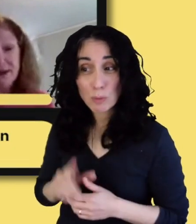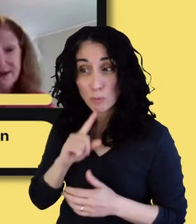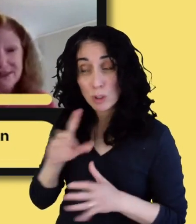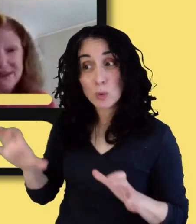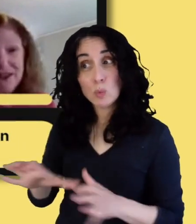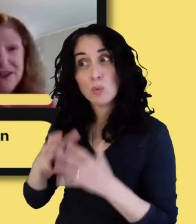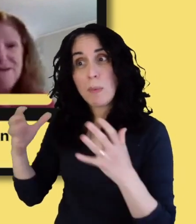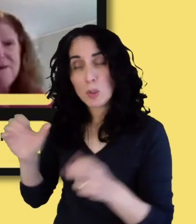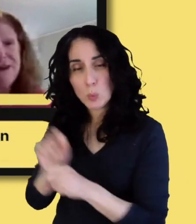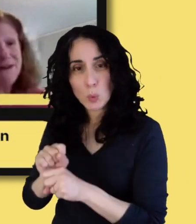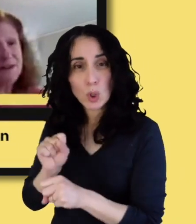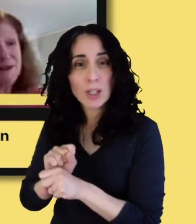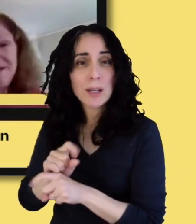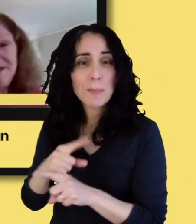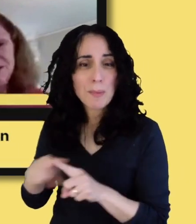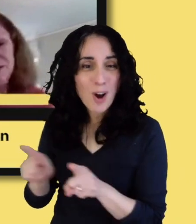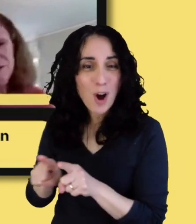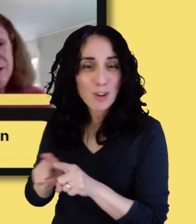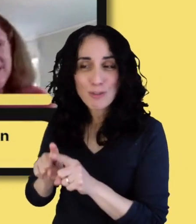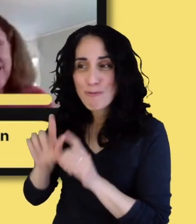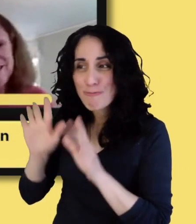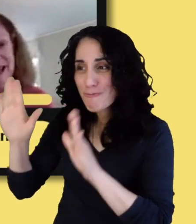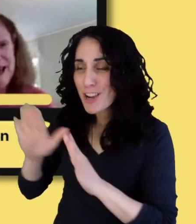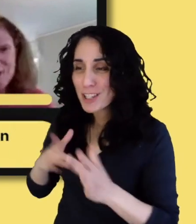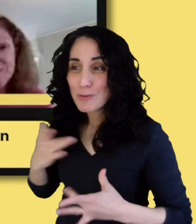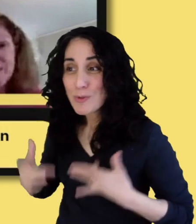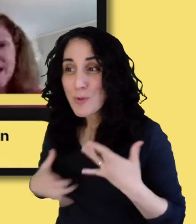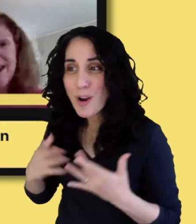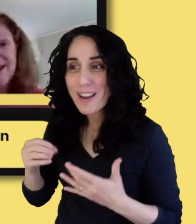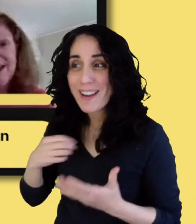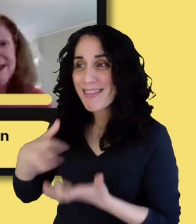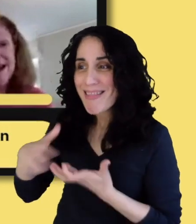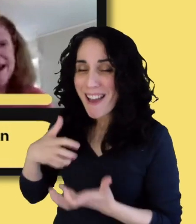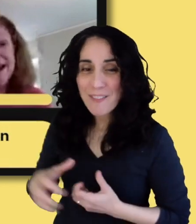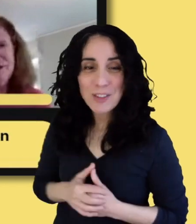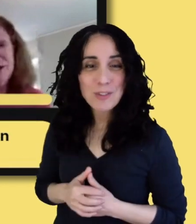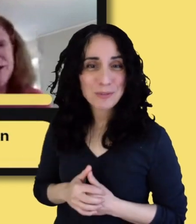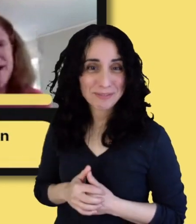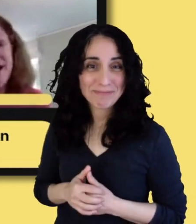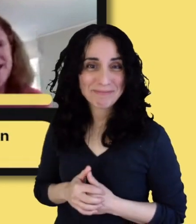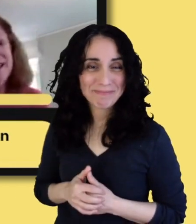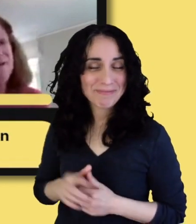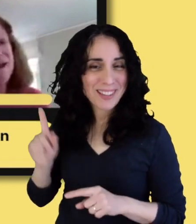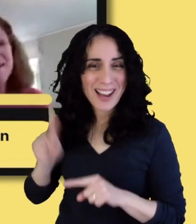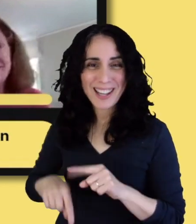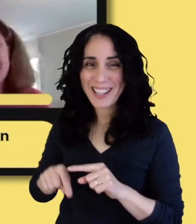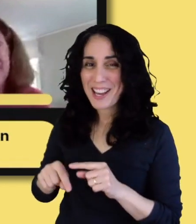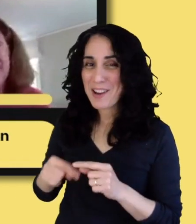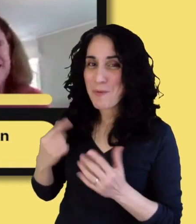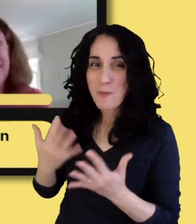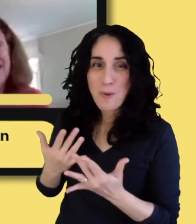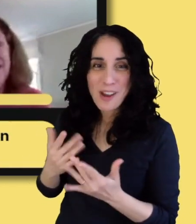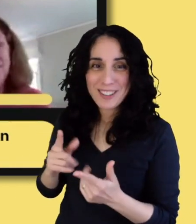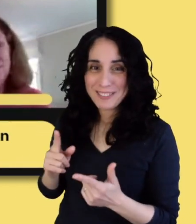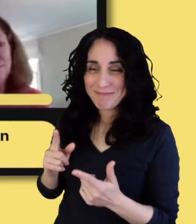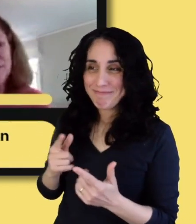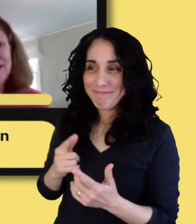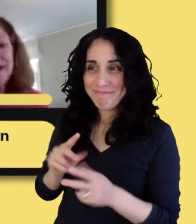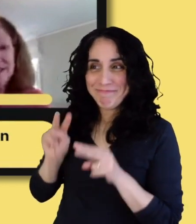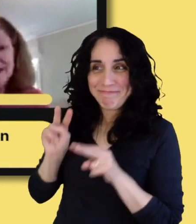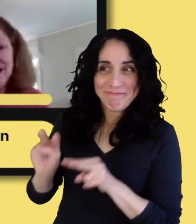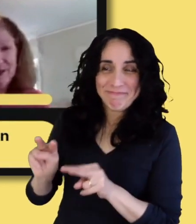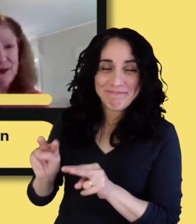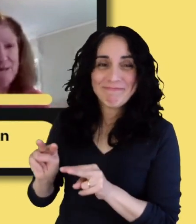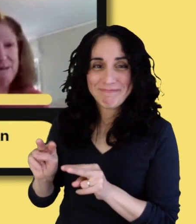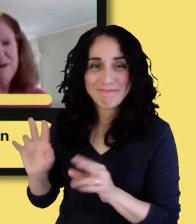so productive, but we also have great joy and laughter. And so I can't wait to get back and have